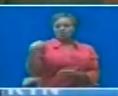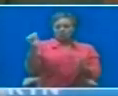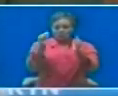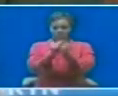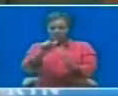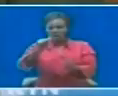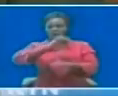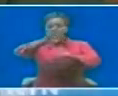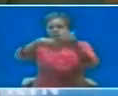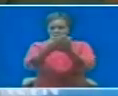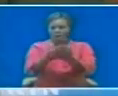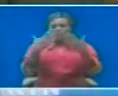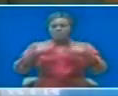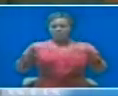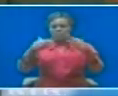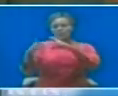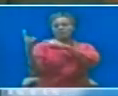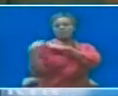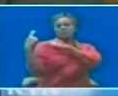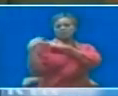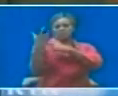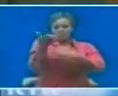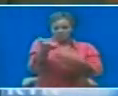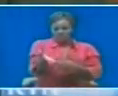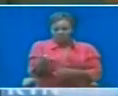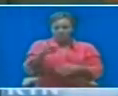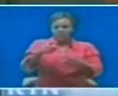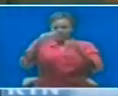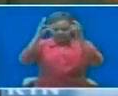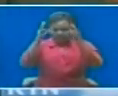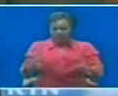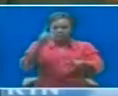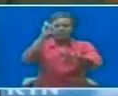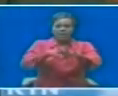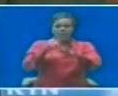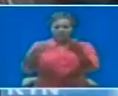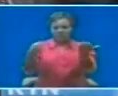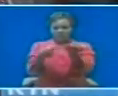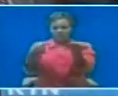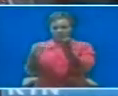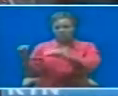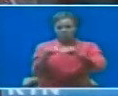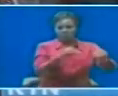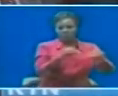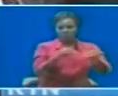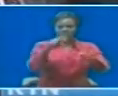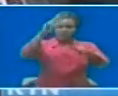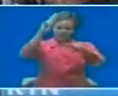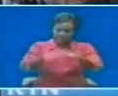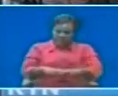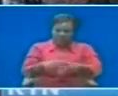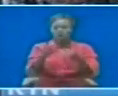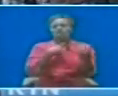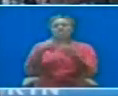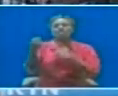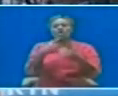in consultation with all the parties to this suit, set the timelines for the digital migration. Sit down and